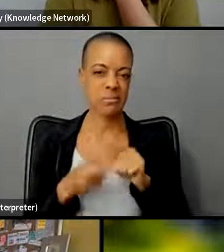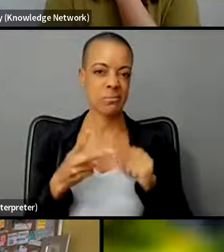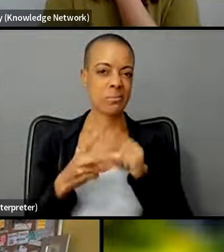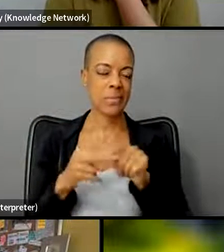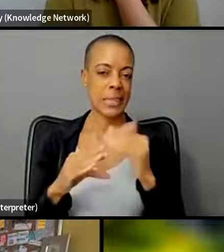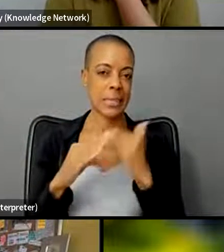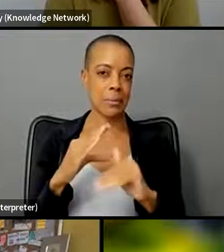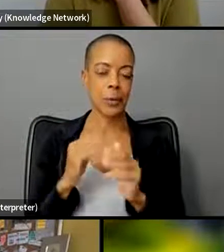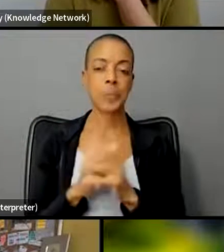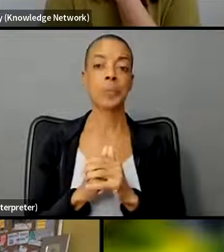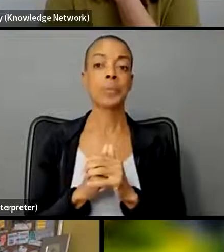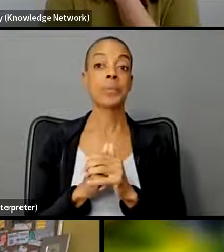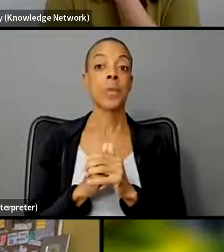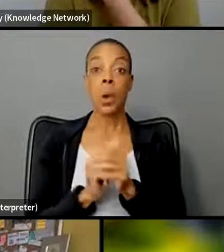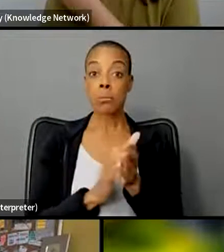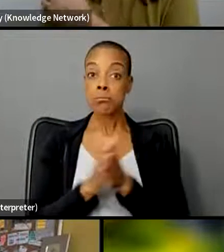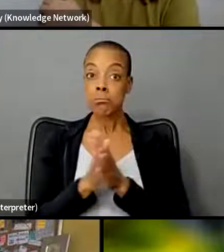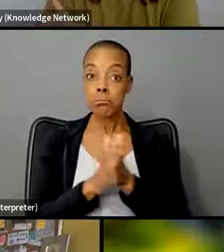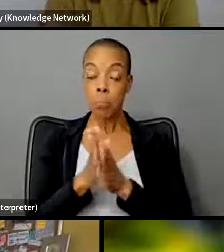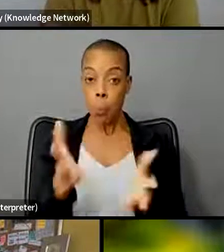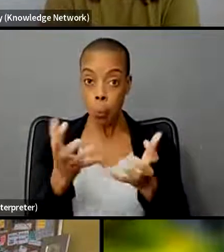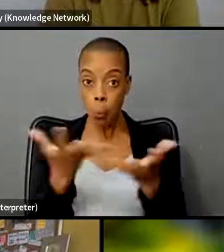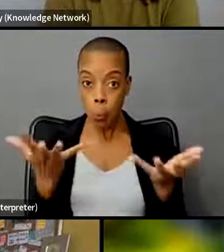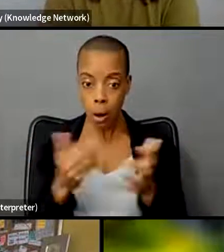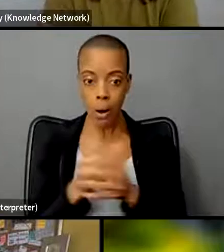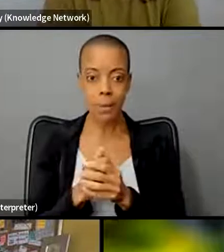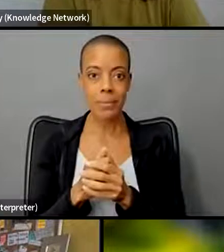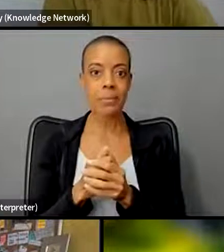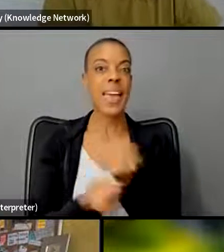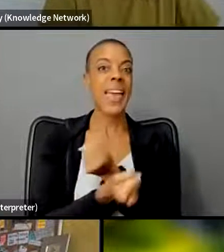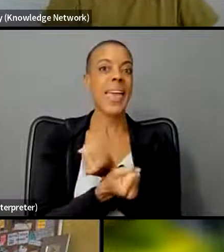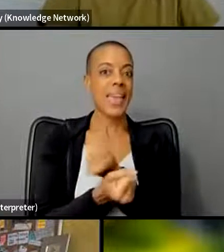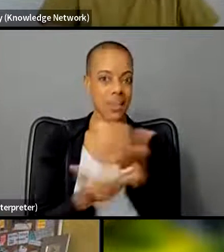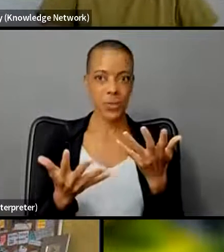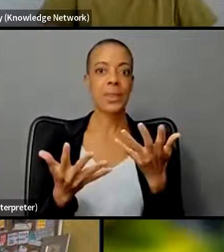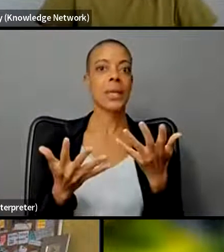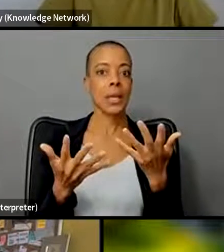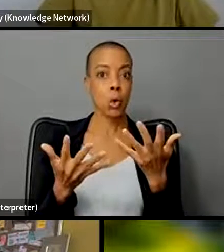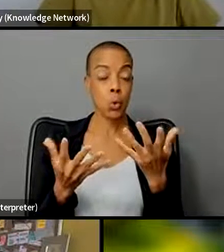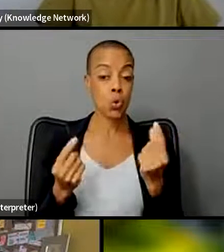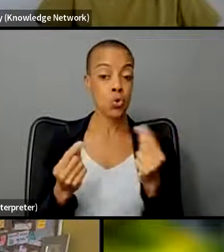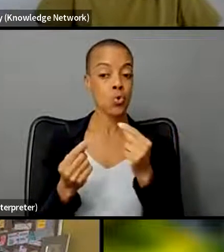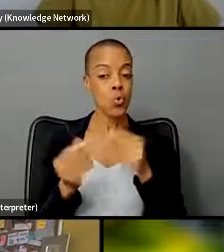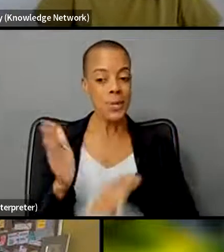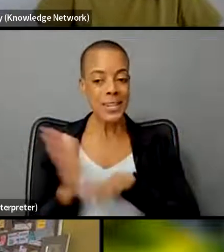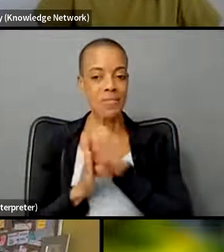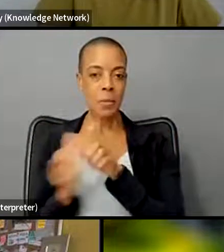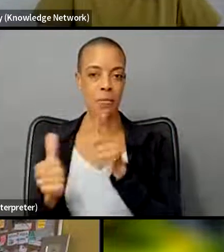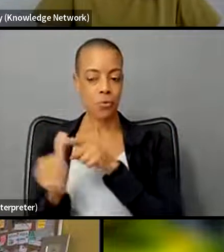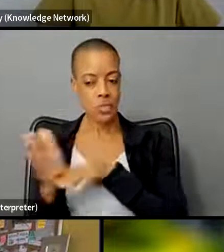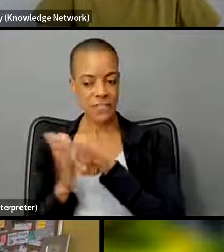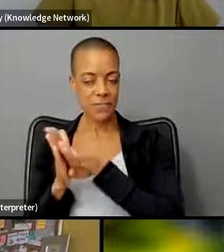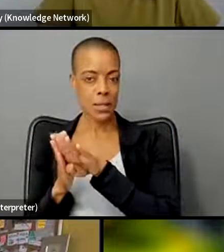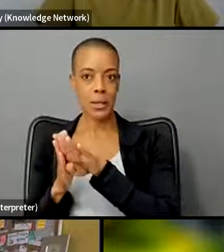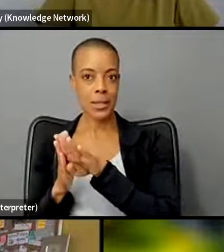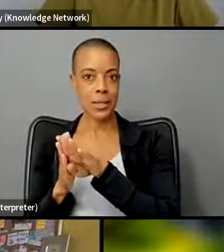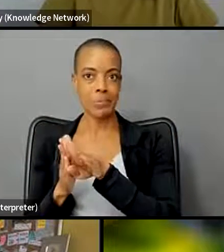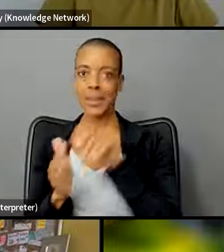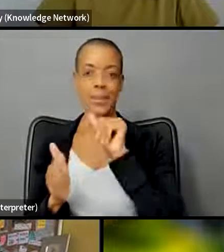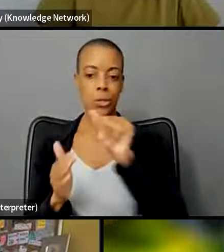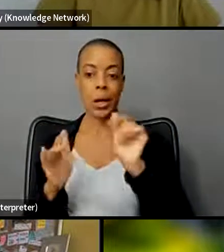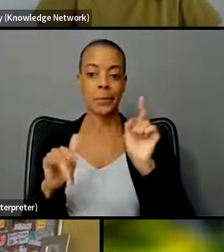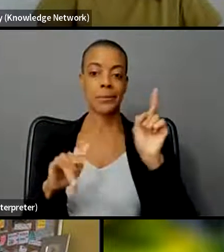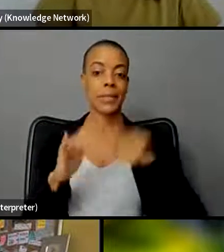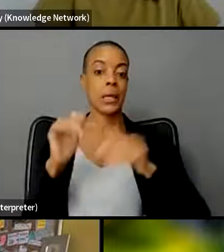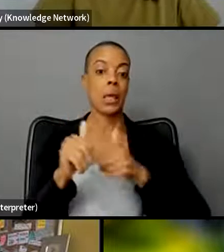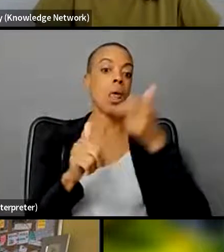looking for, everything we do goes into development first. We never go straight to production. So that means you can come to us with a little bit less. You